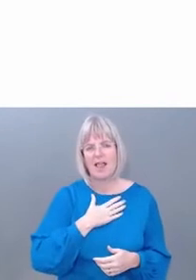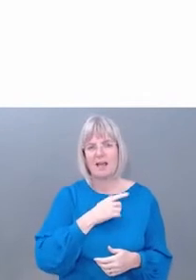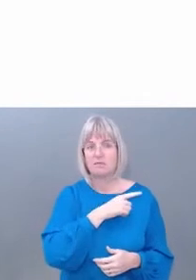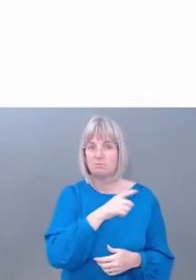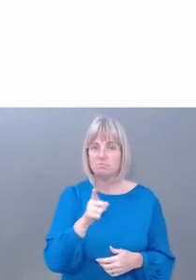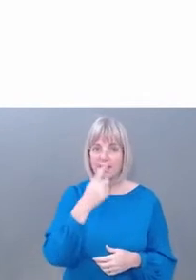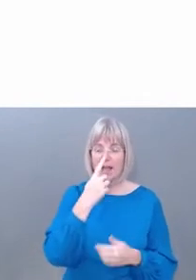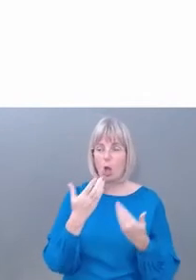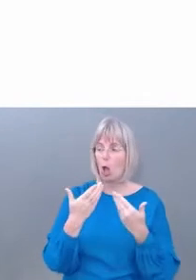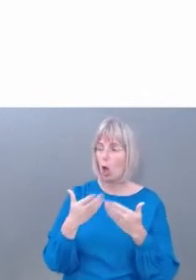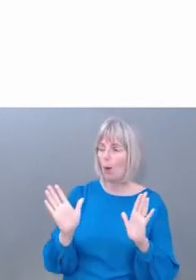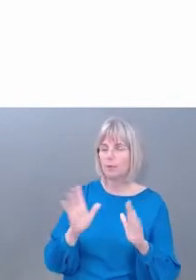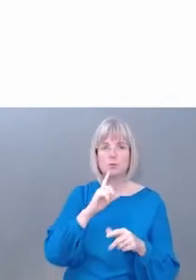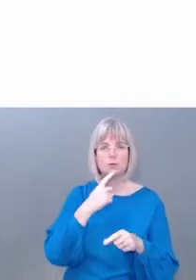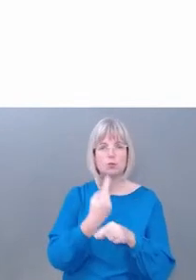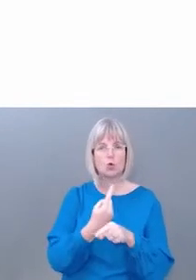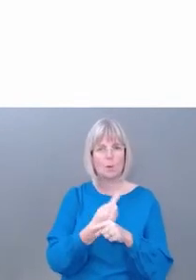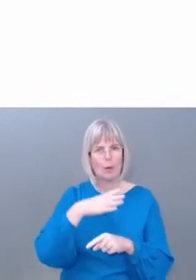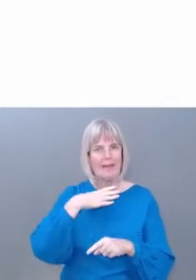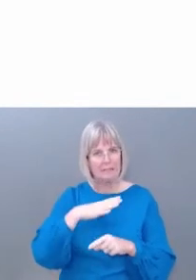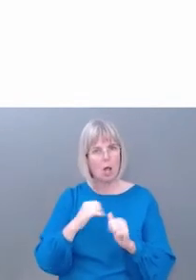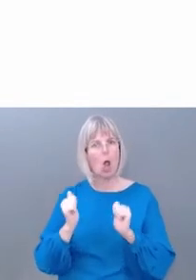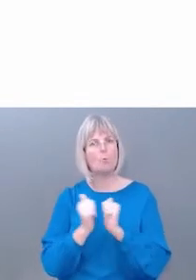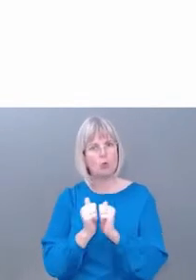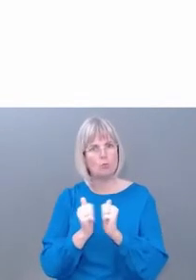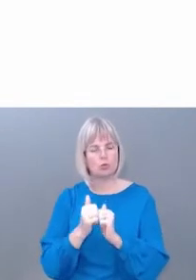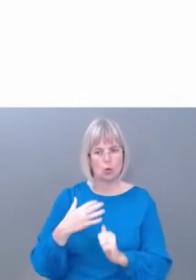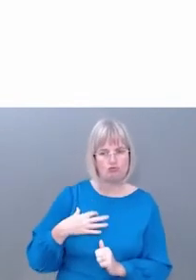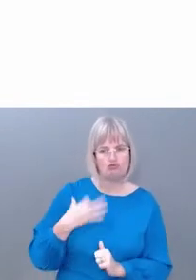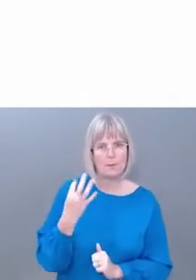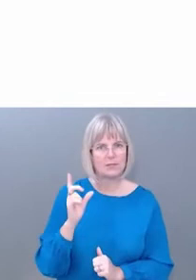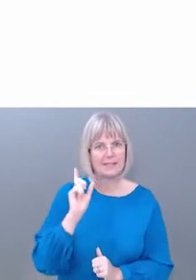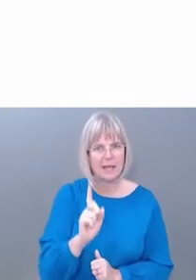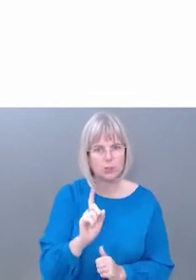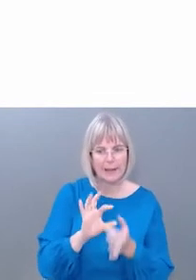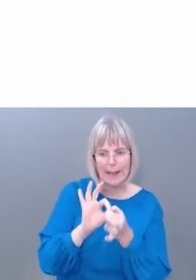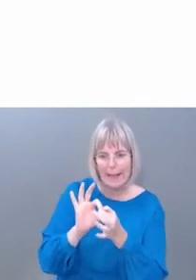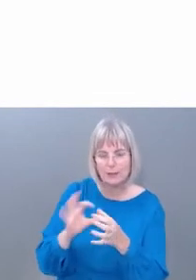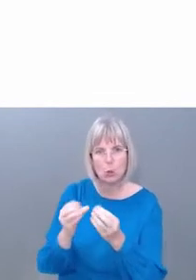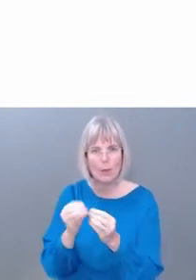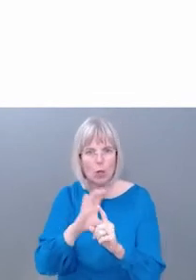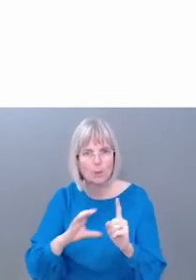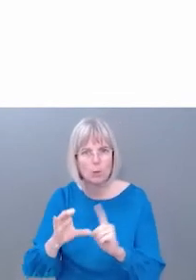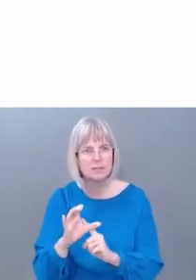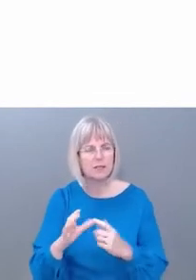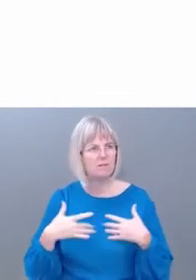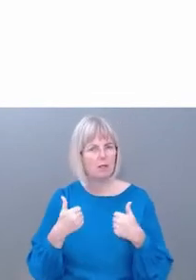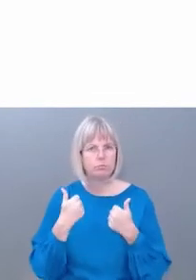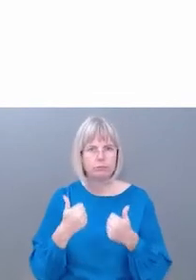about the need for appropriate representation when engaging with communities. It felt like a very safe space, which was positive.